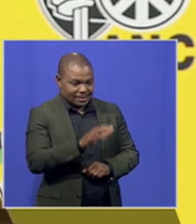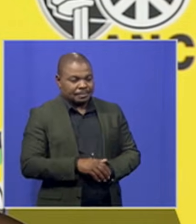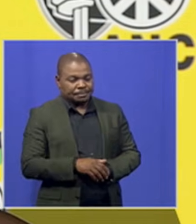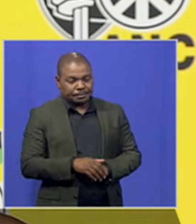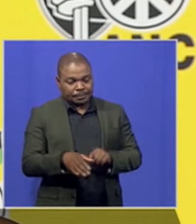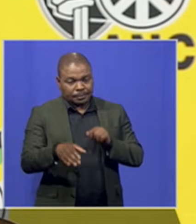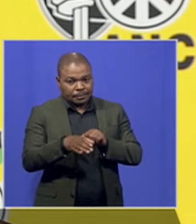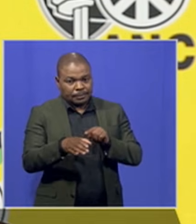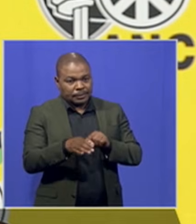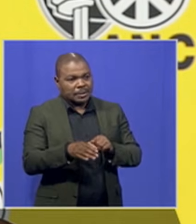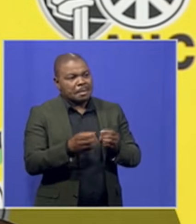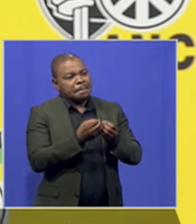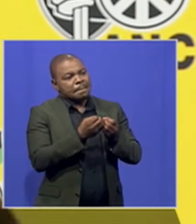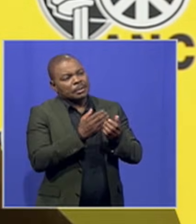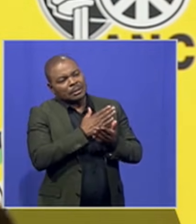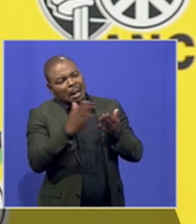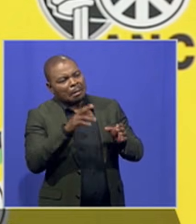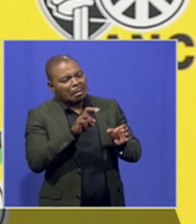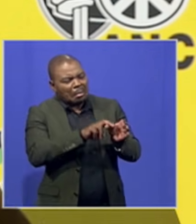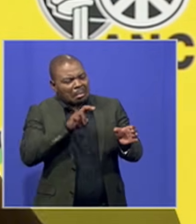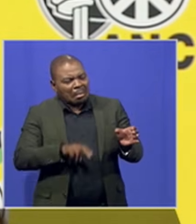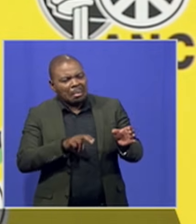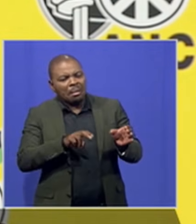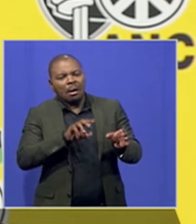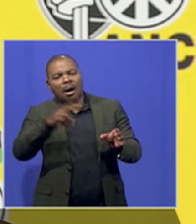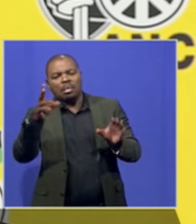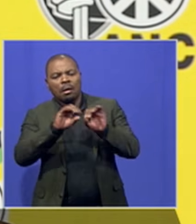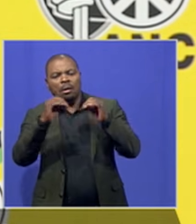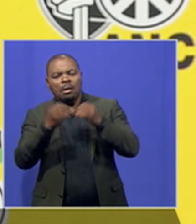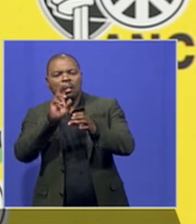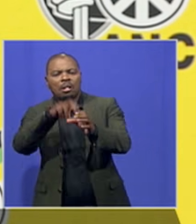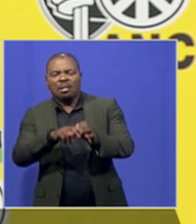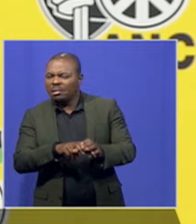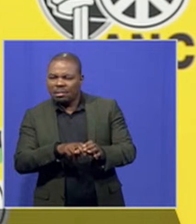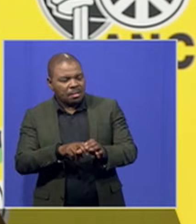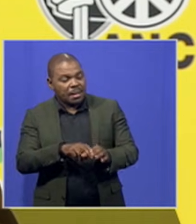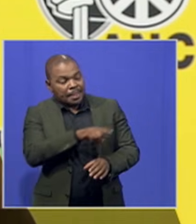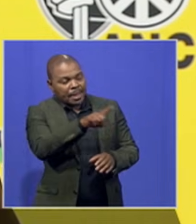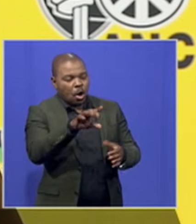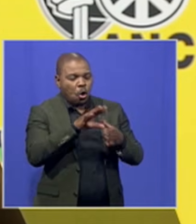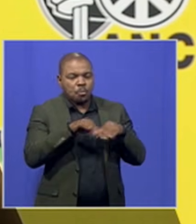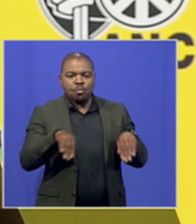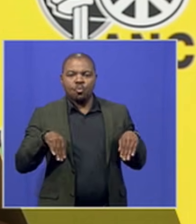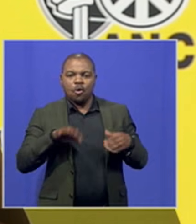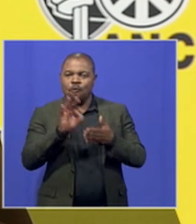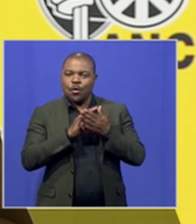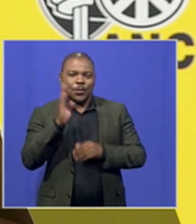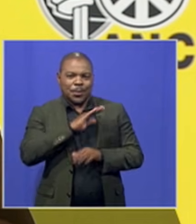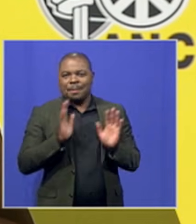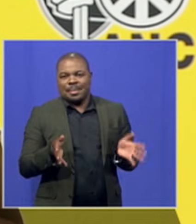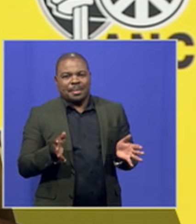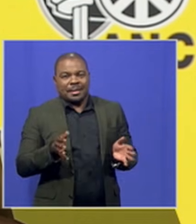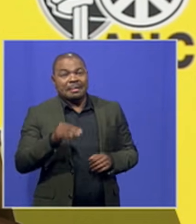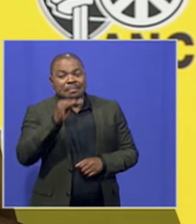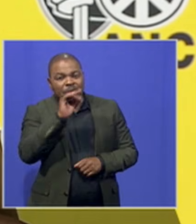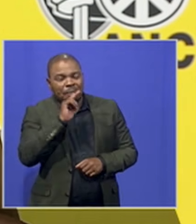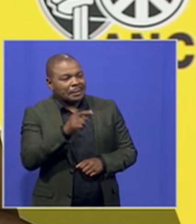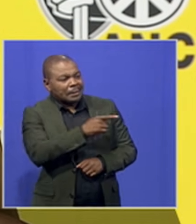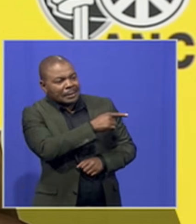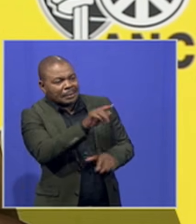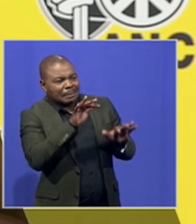haholo mekgatlong e meng ba nkile qeto ya ho dula hae ba sa dikgethong hona ho bontsha hore ntse ba